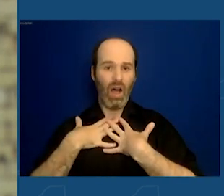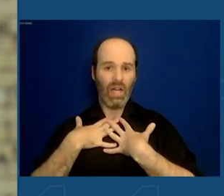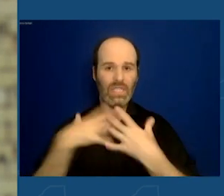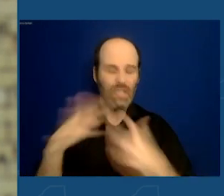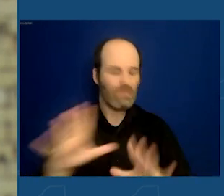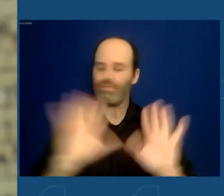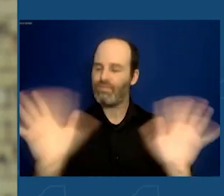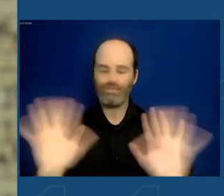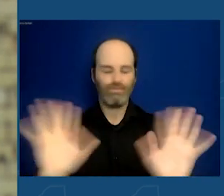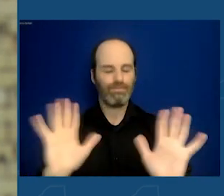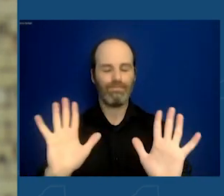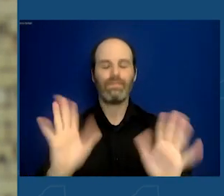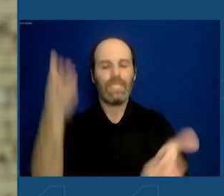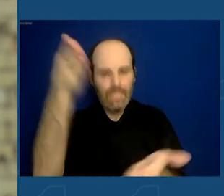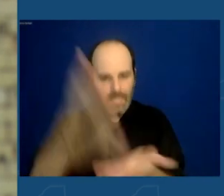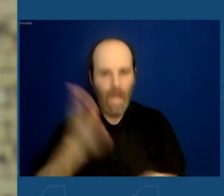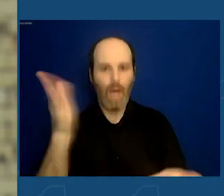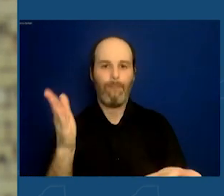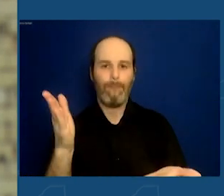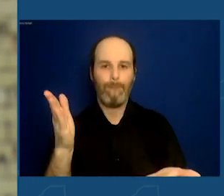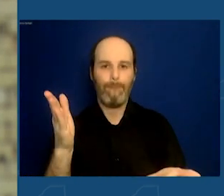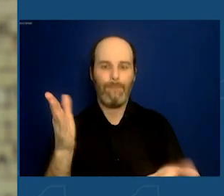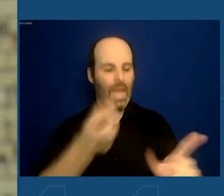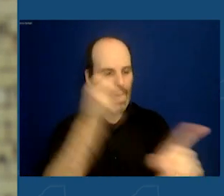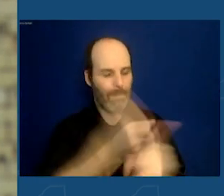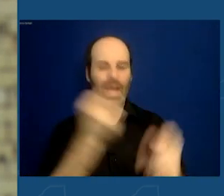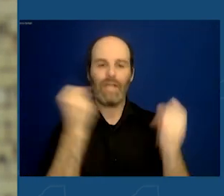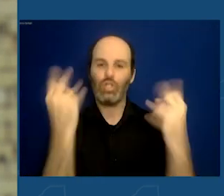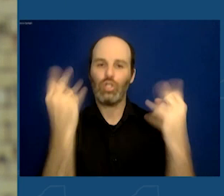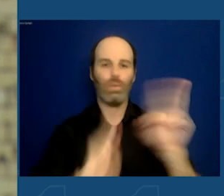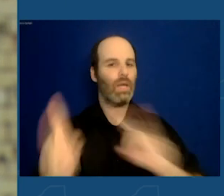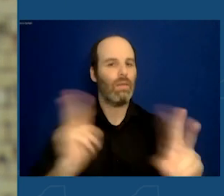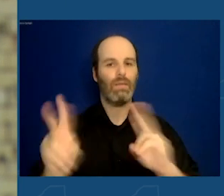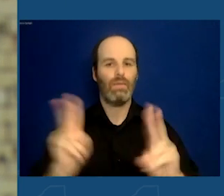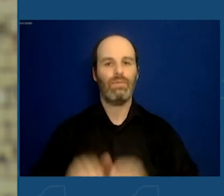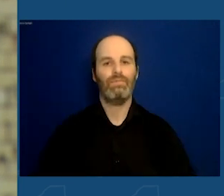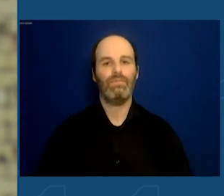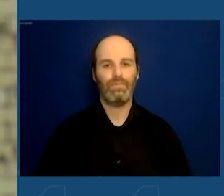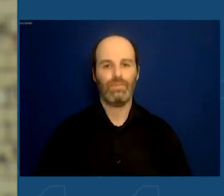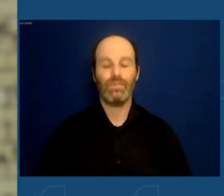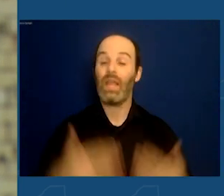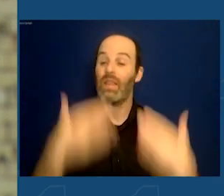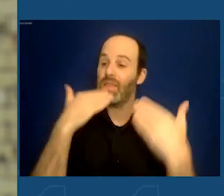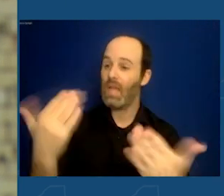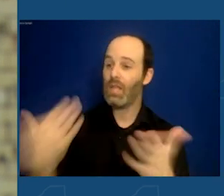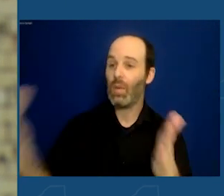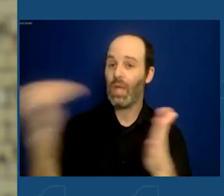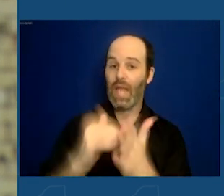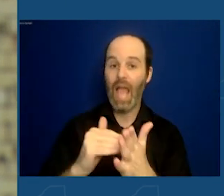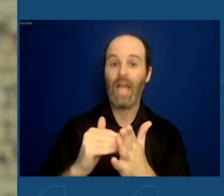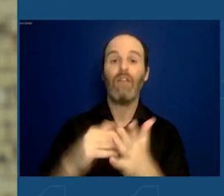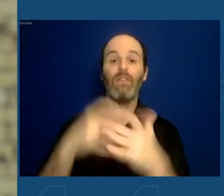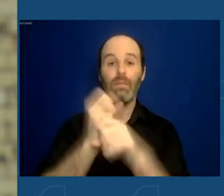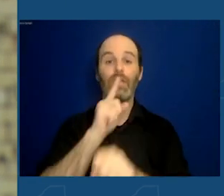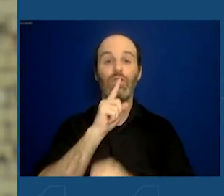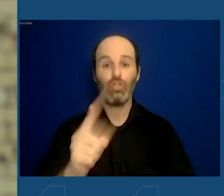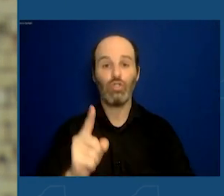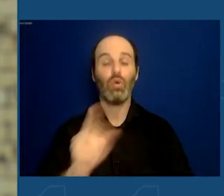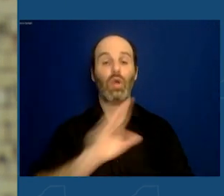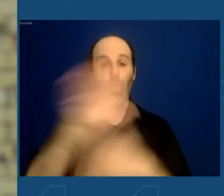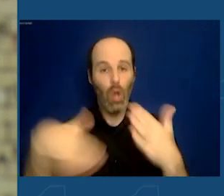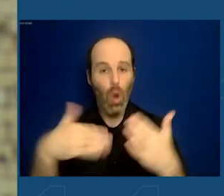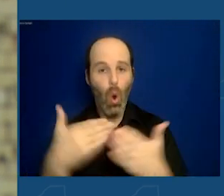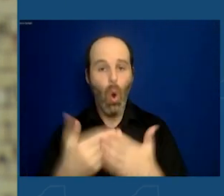that affect so many. And so thank you again for making sure that we all understand that what we